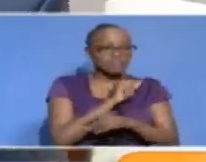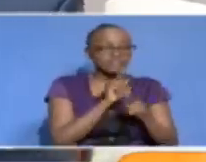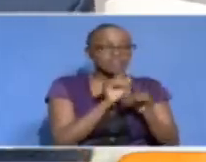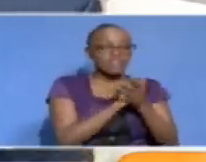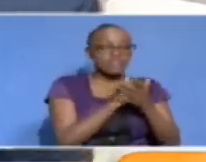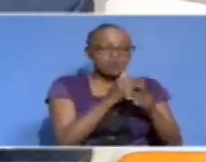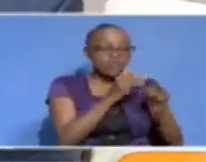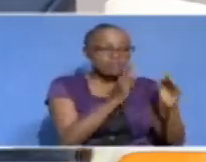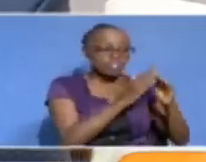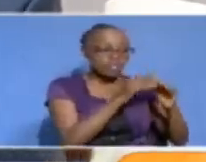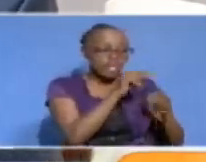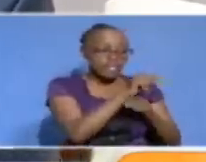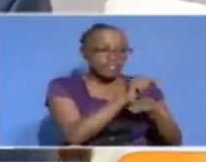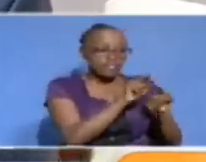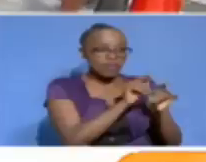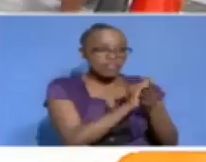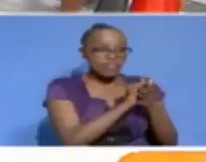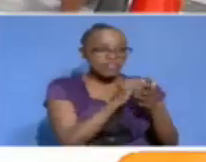go to a certain toilet there.